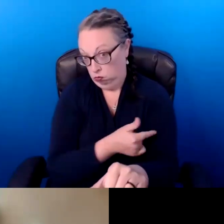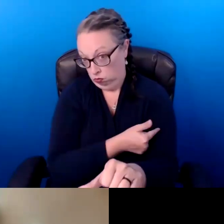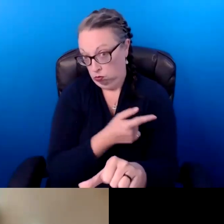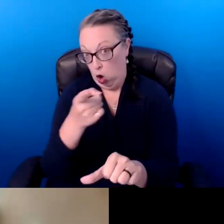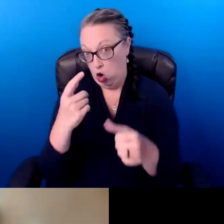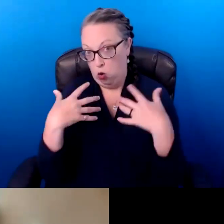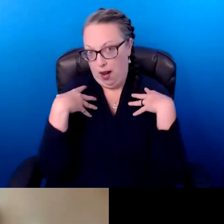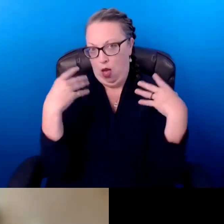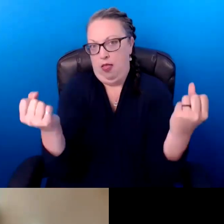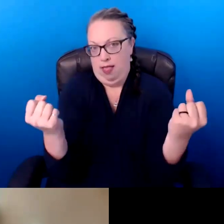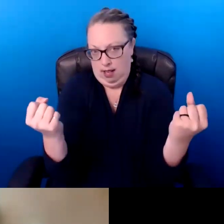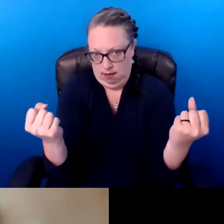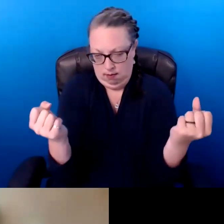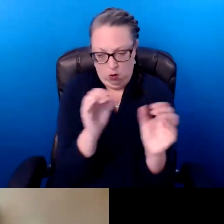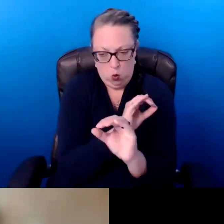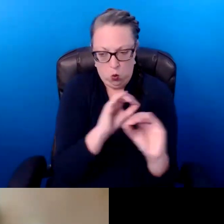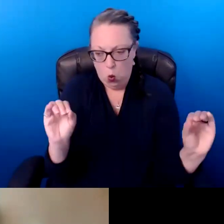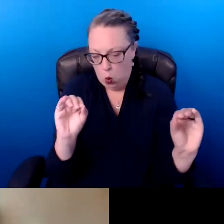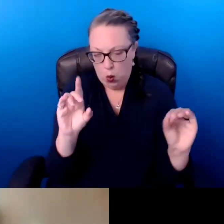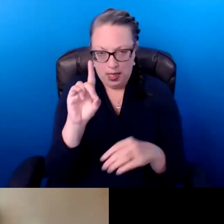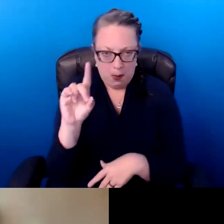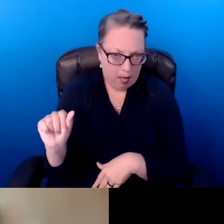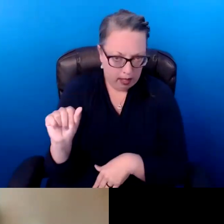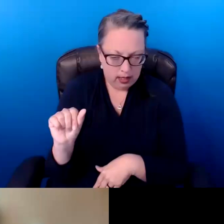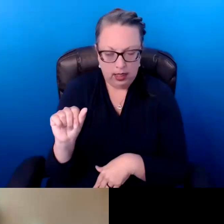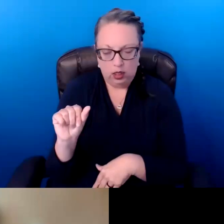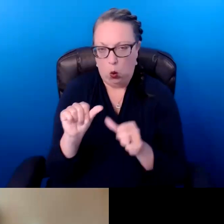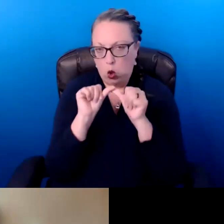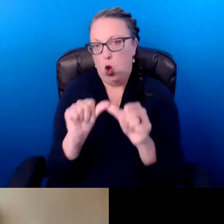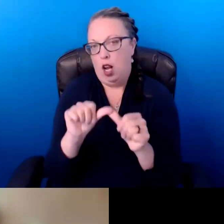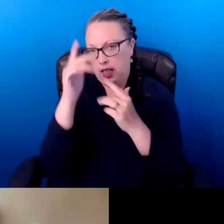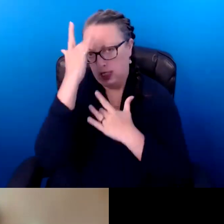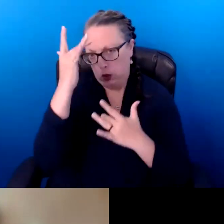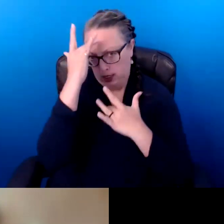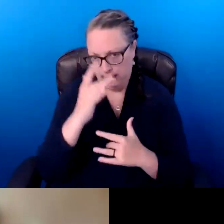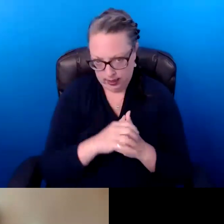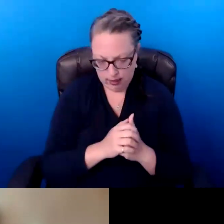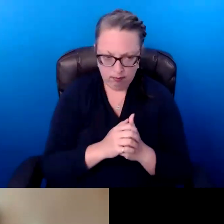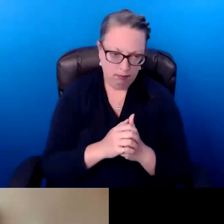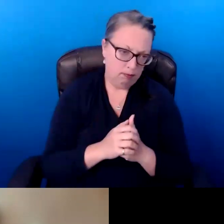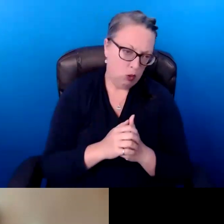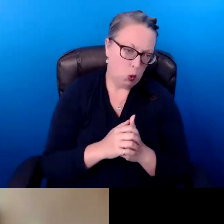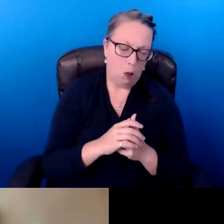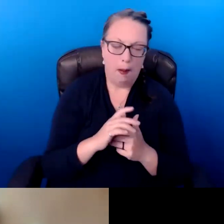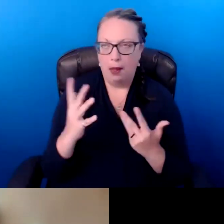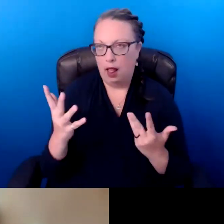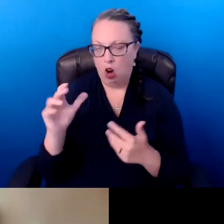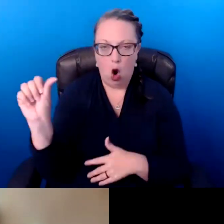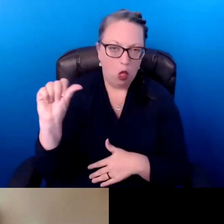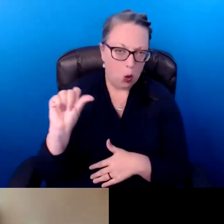healthy, free of any debilitating chronic illnesses. Say like severe